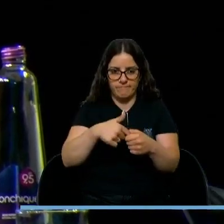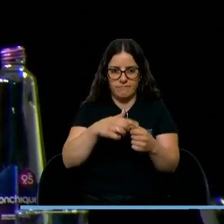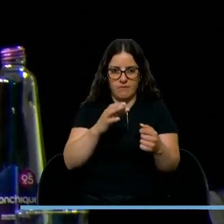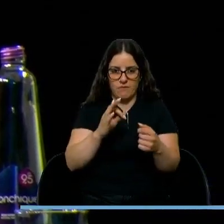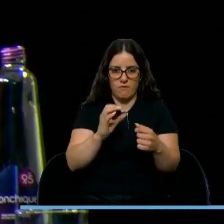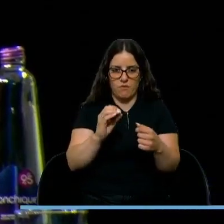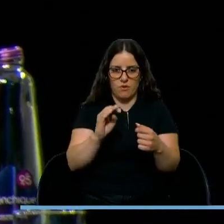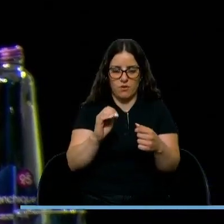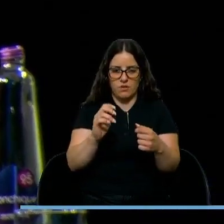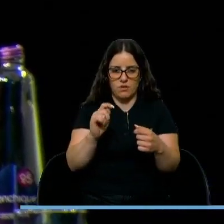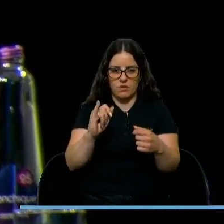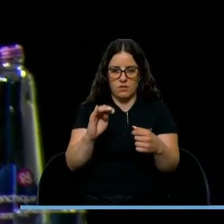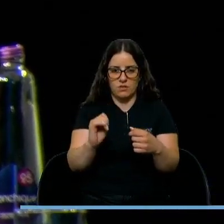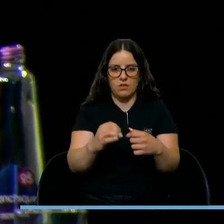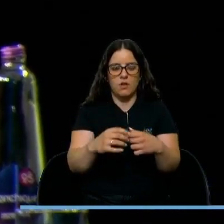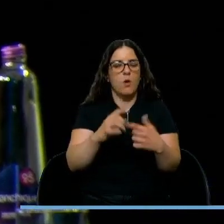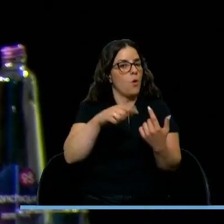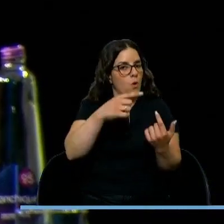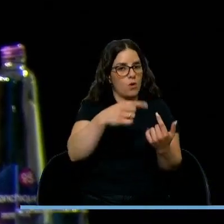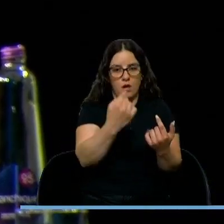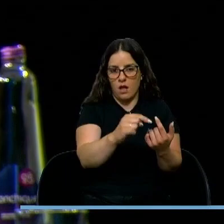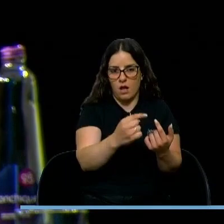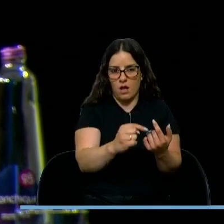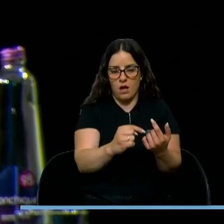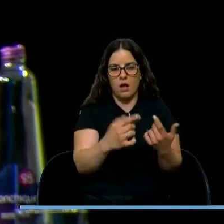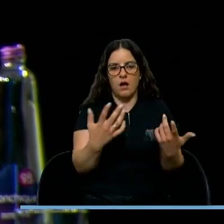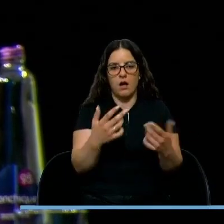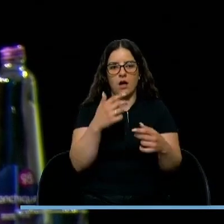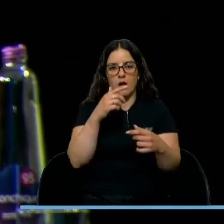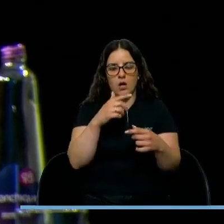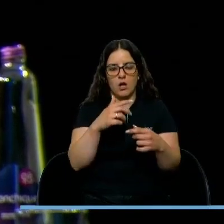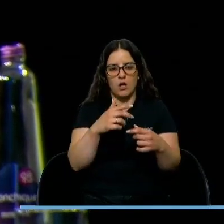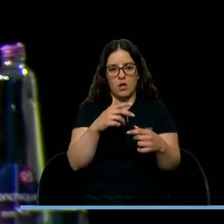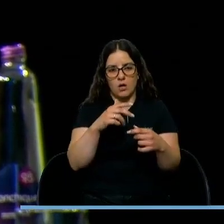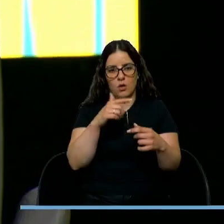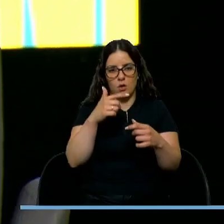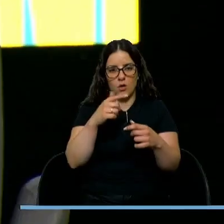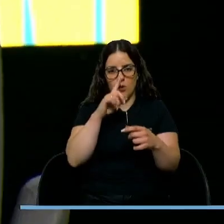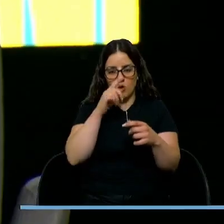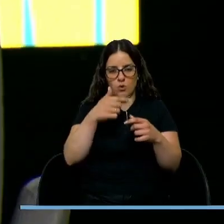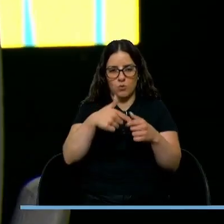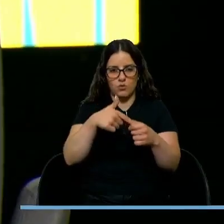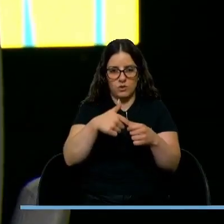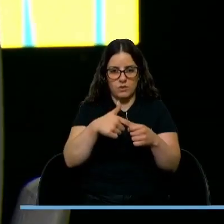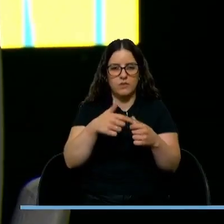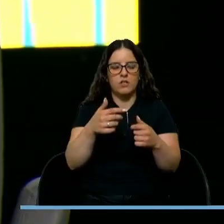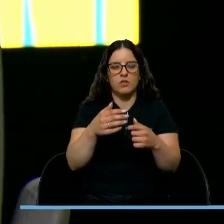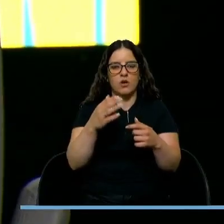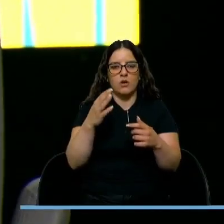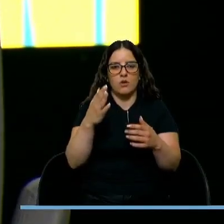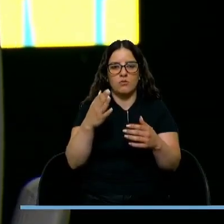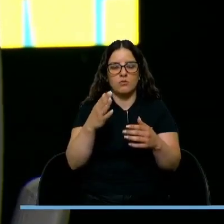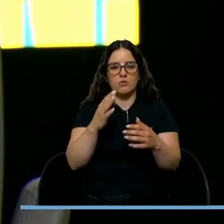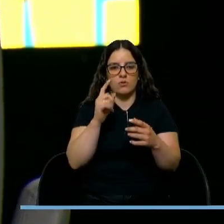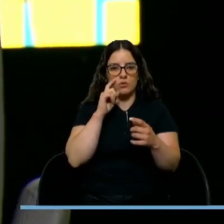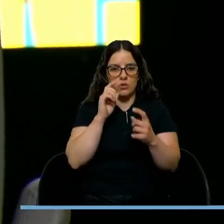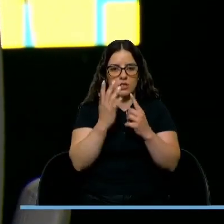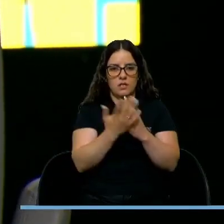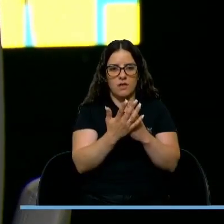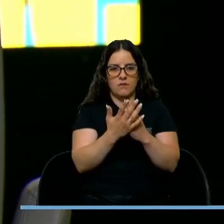fossil fuel engine cars. We're also working on sustainable fuels.